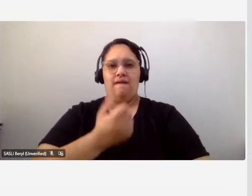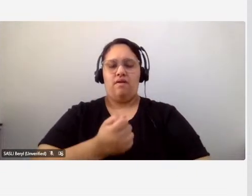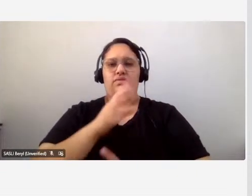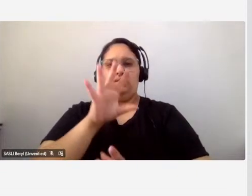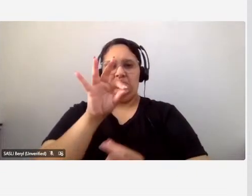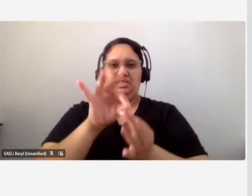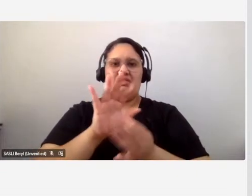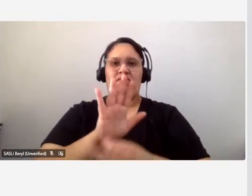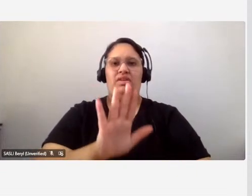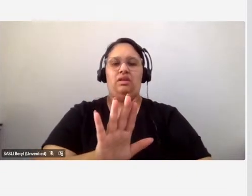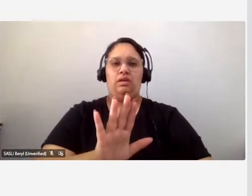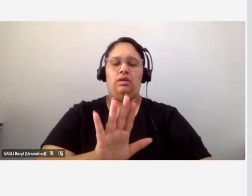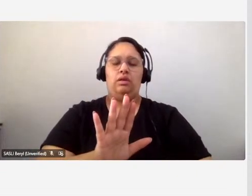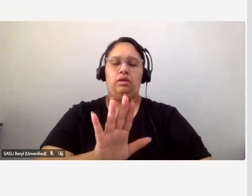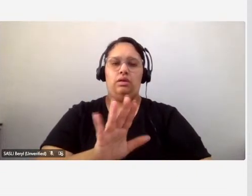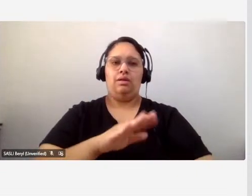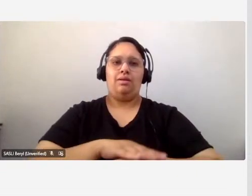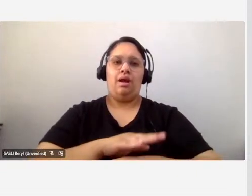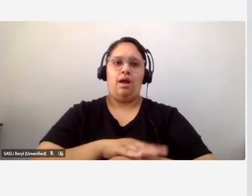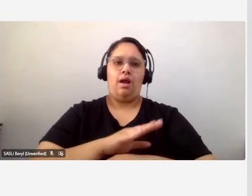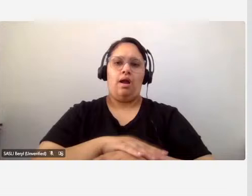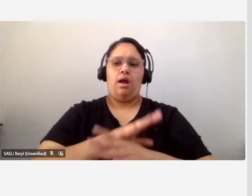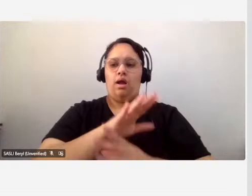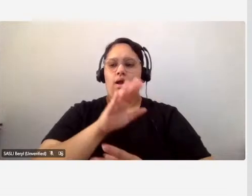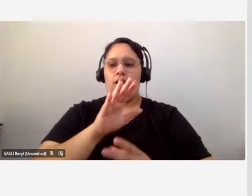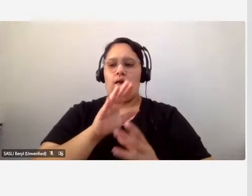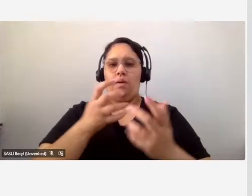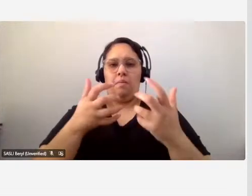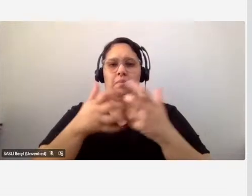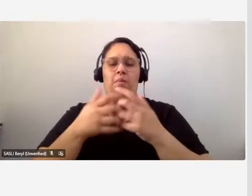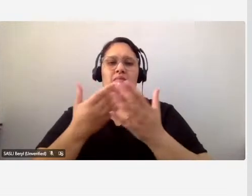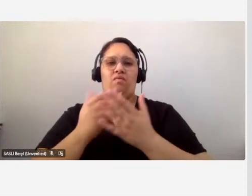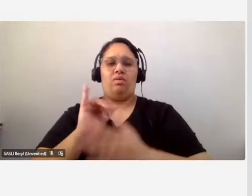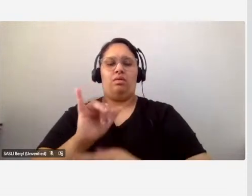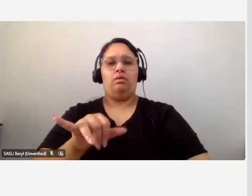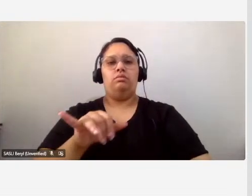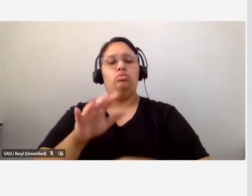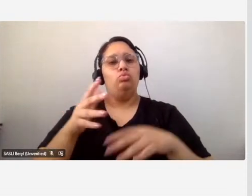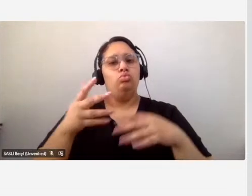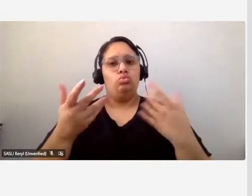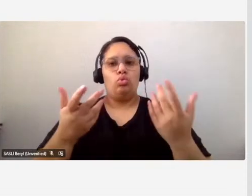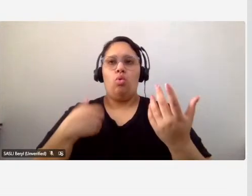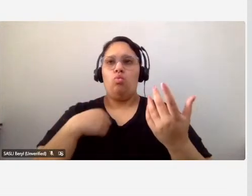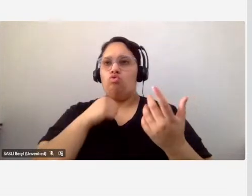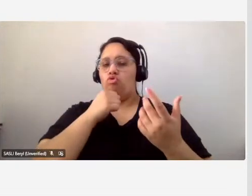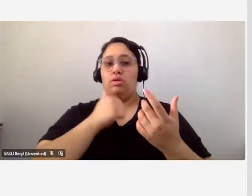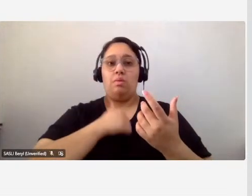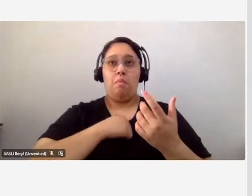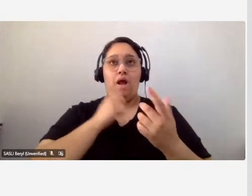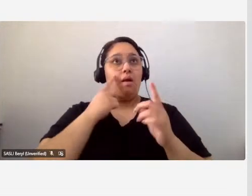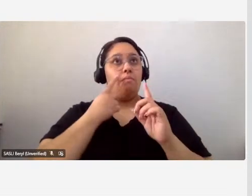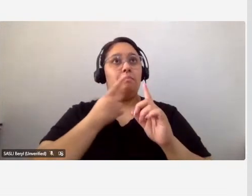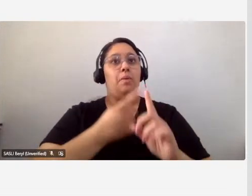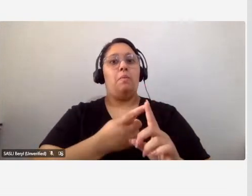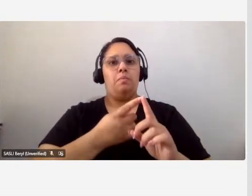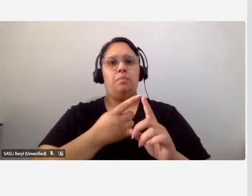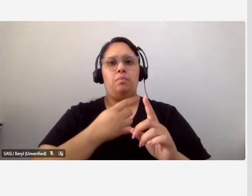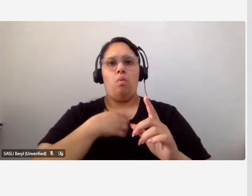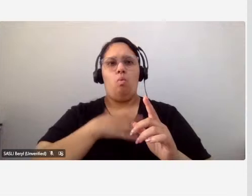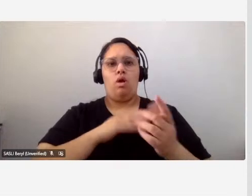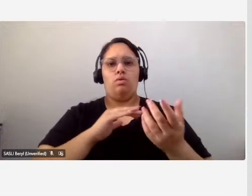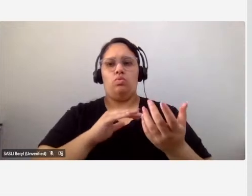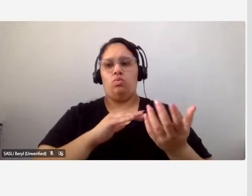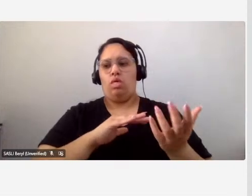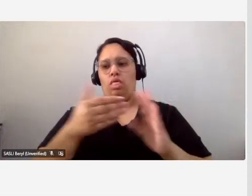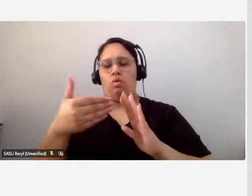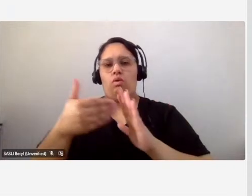particular time allocation for this. So it's certainly not my intention to stifle anything, but